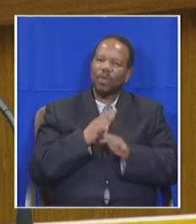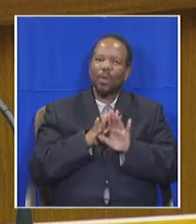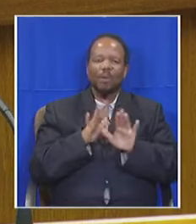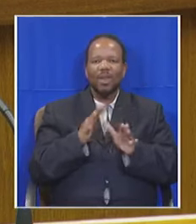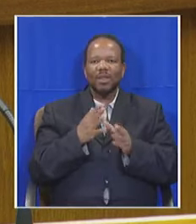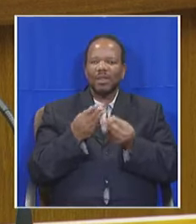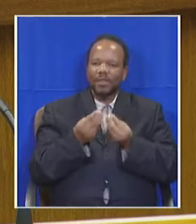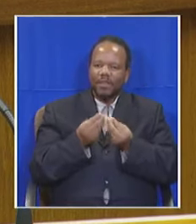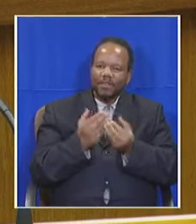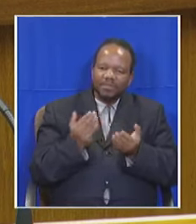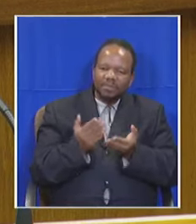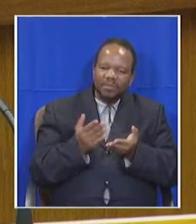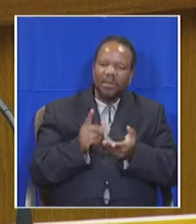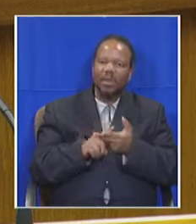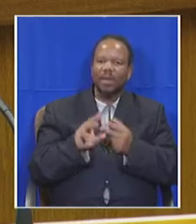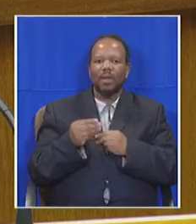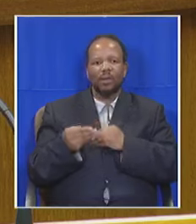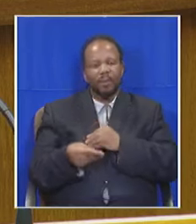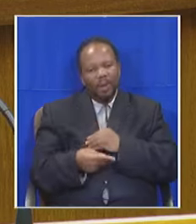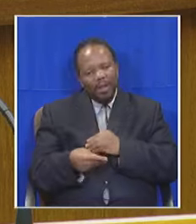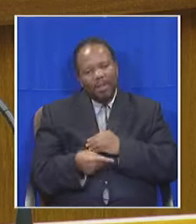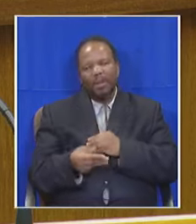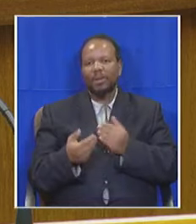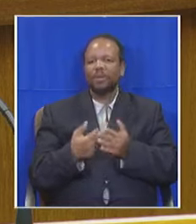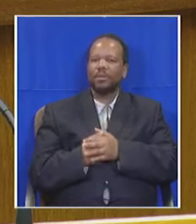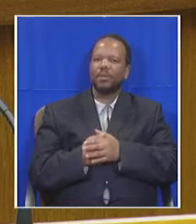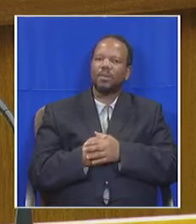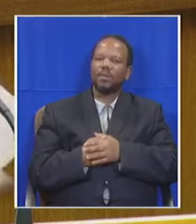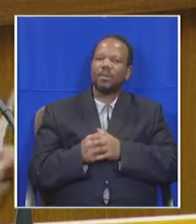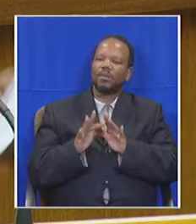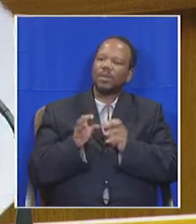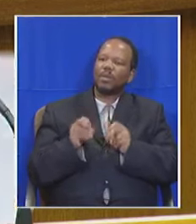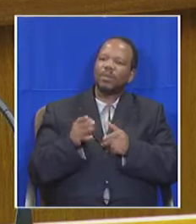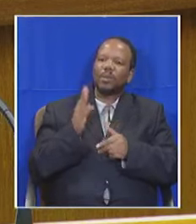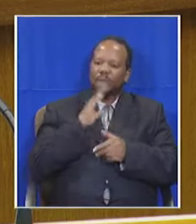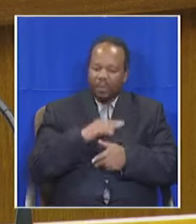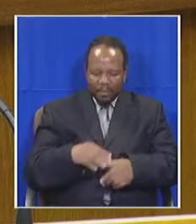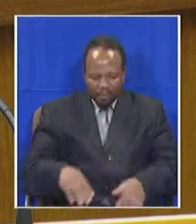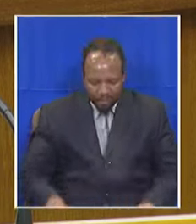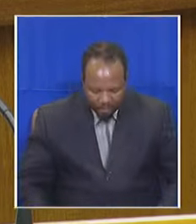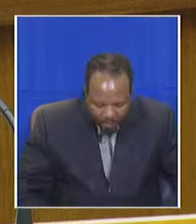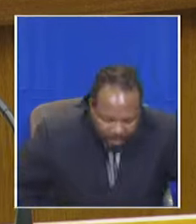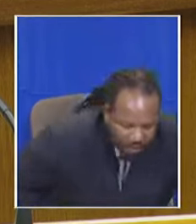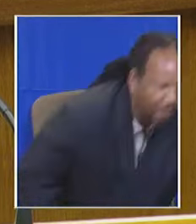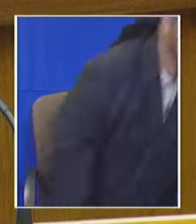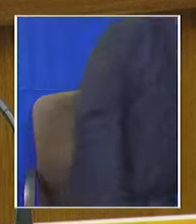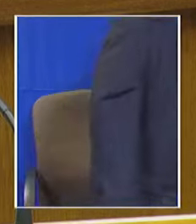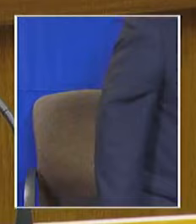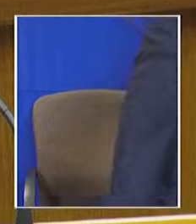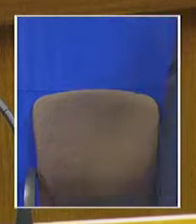patronage. Our young people are bright and creative, but lack opportunity. Honorable members,